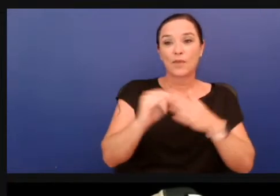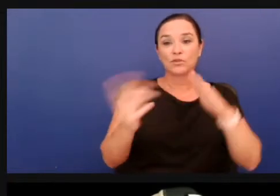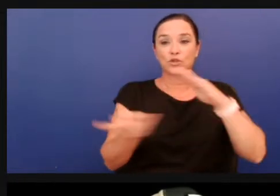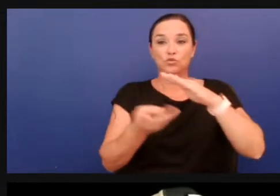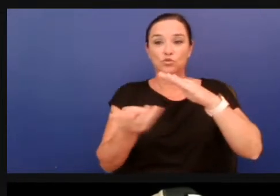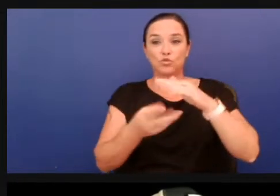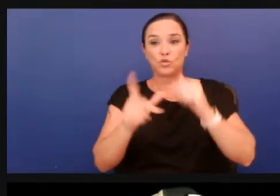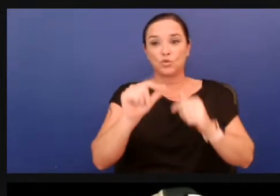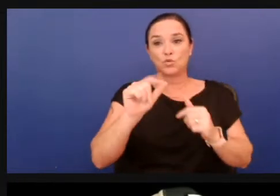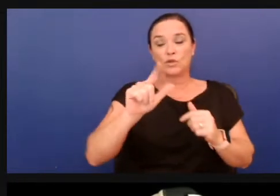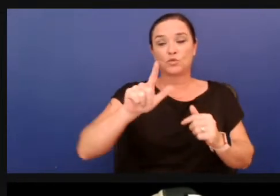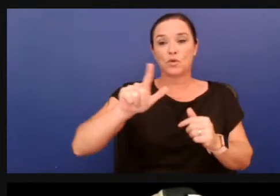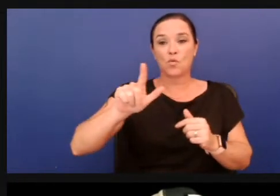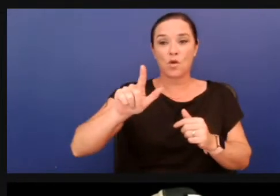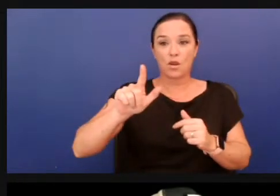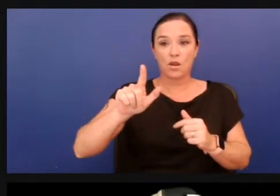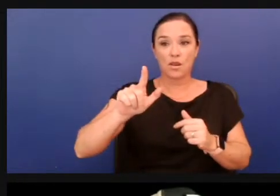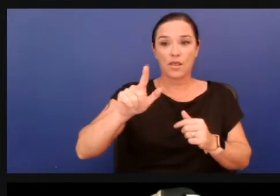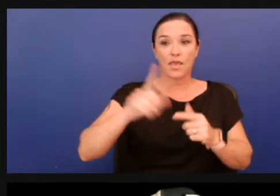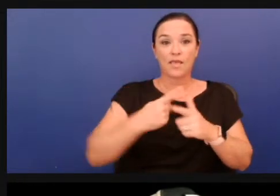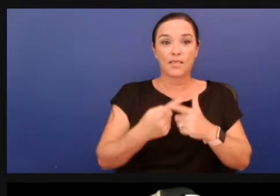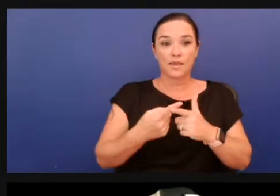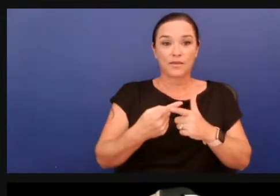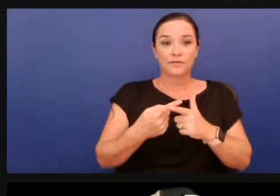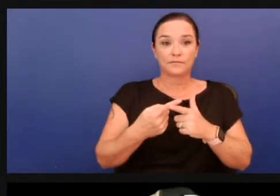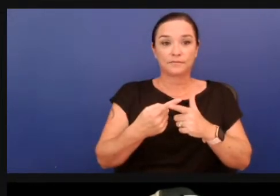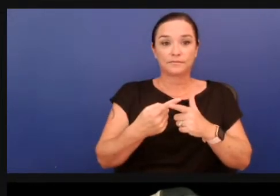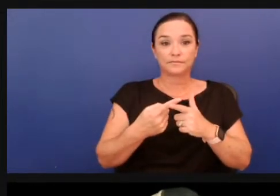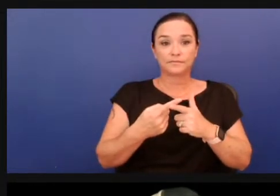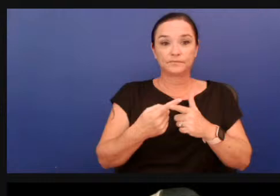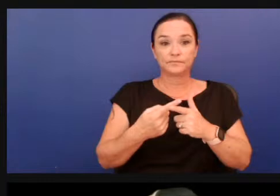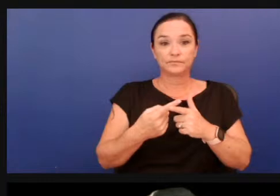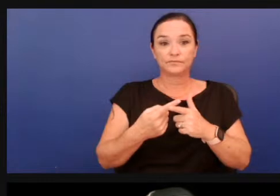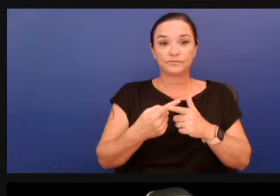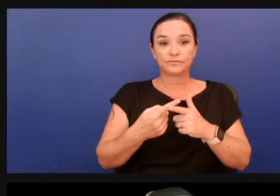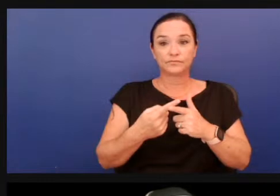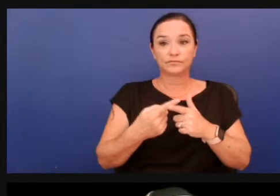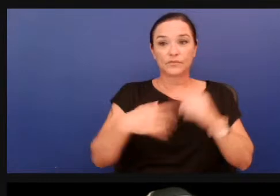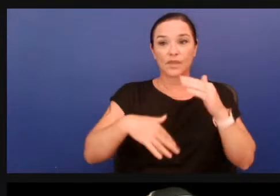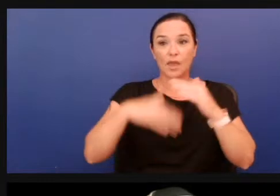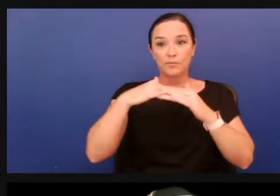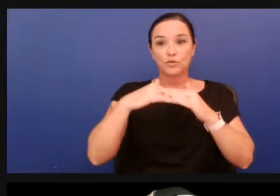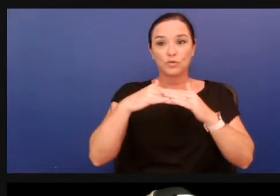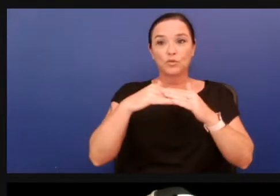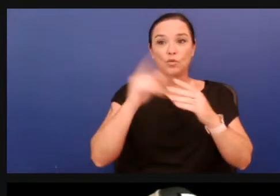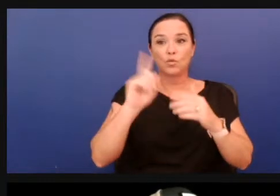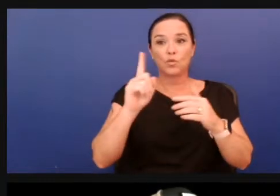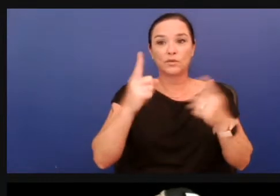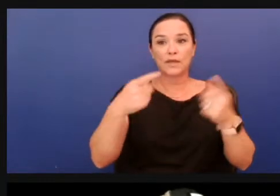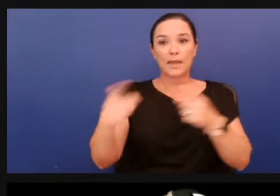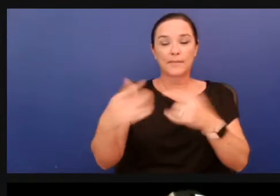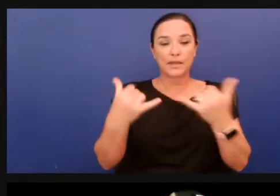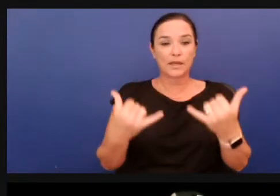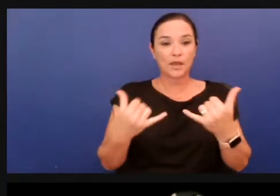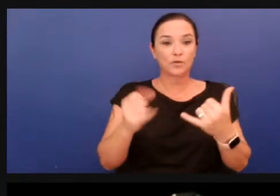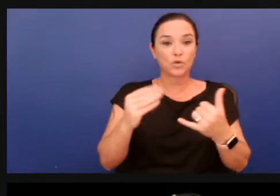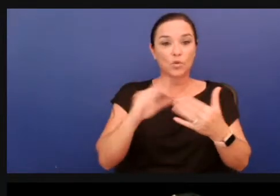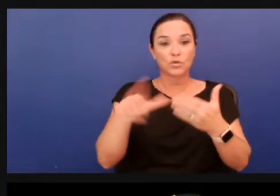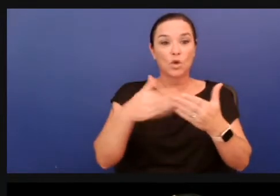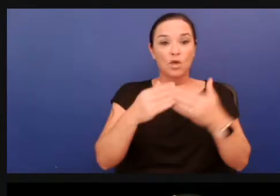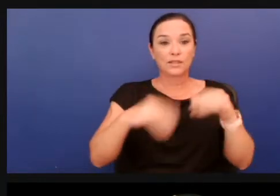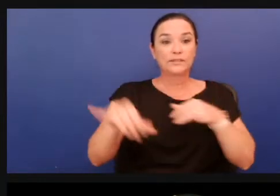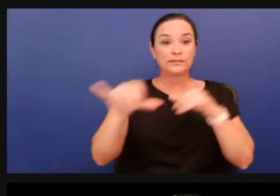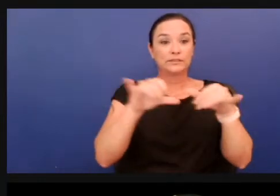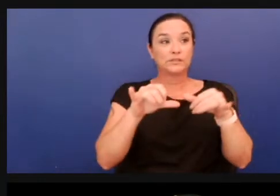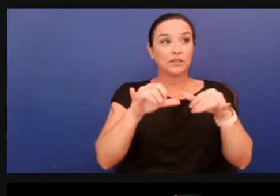2021, and then up to where we are now. So all is consistent, and what it